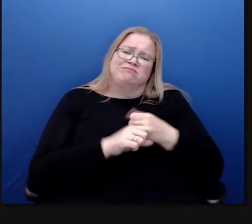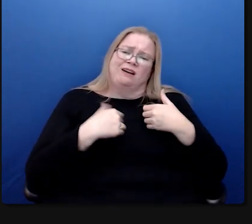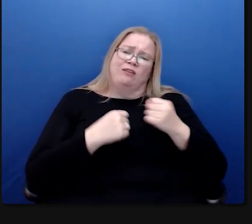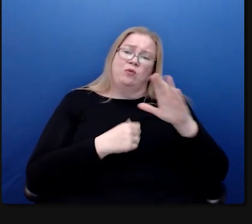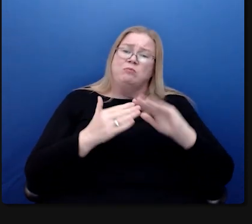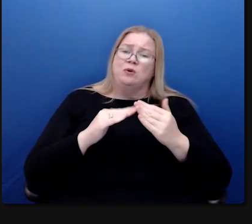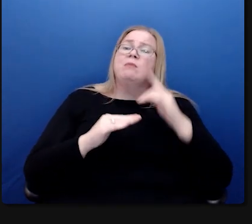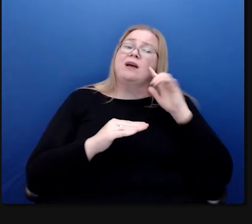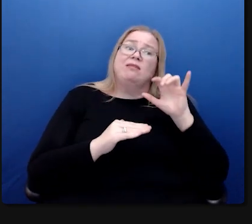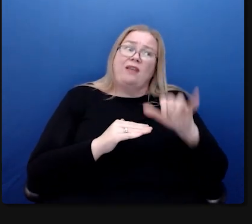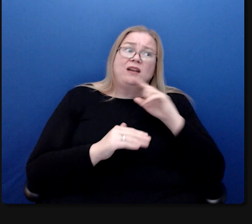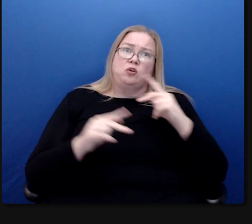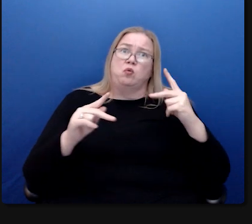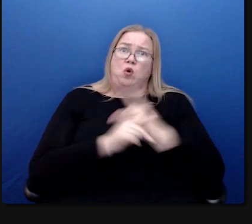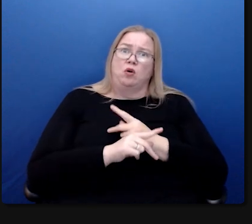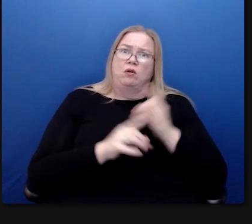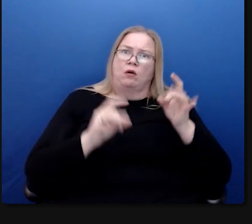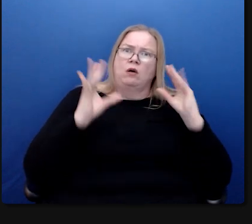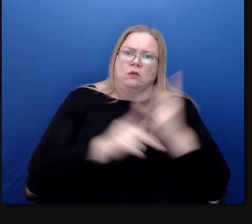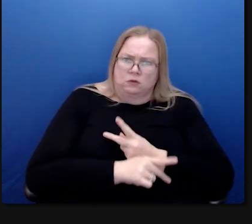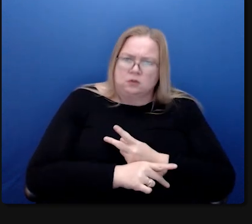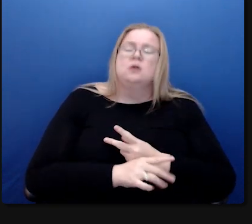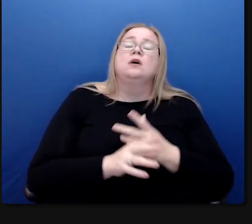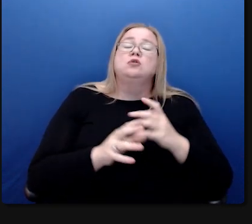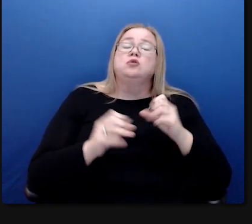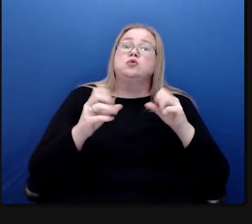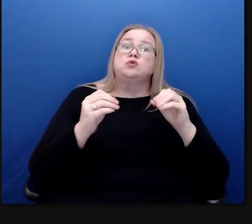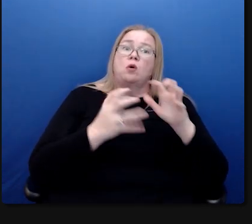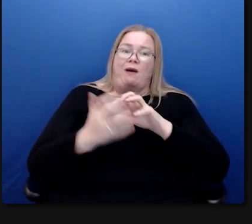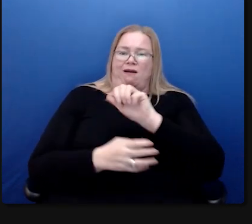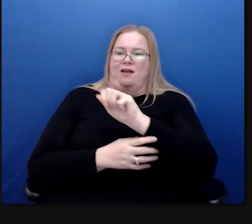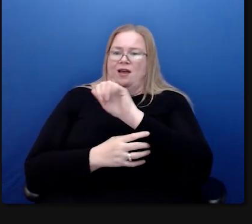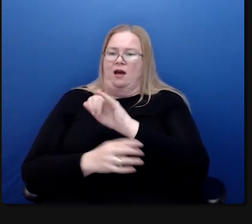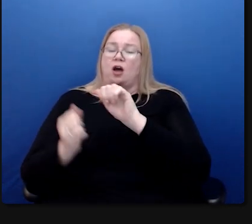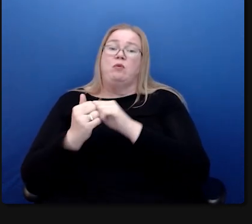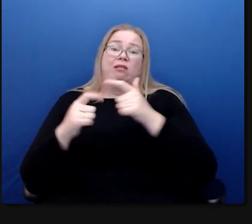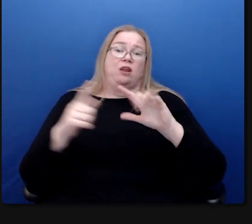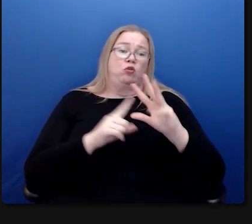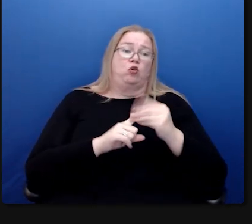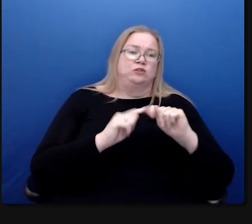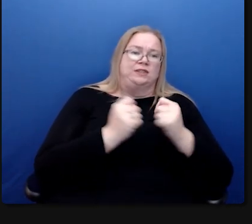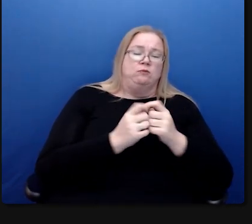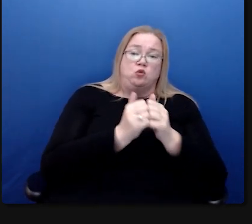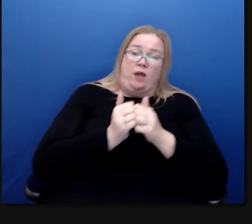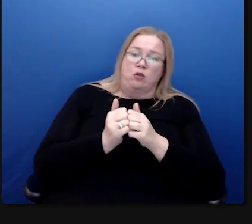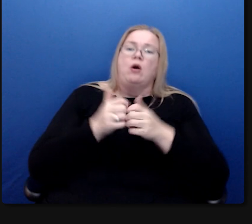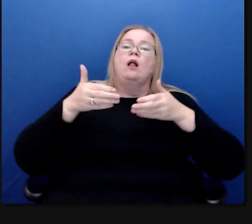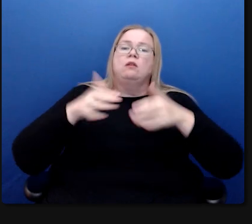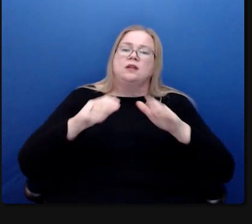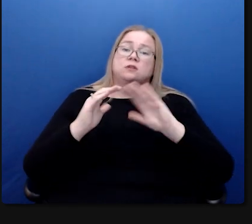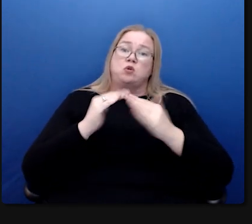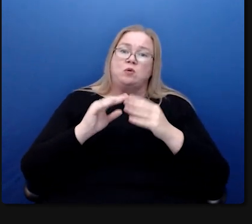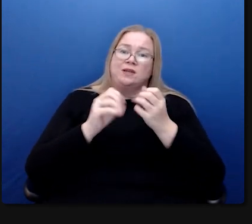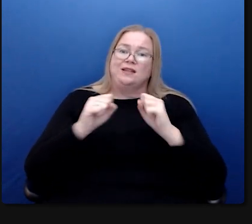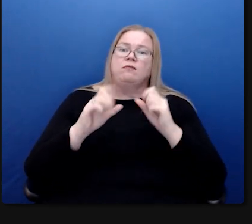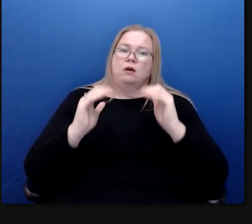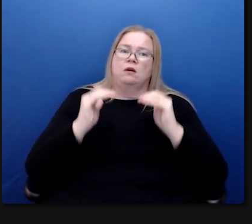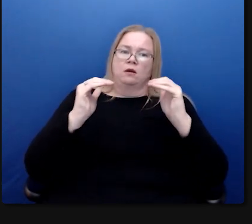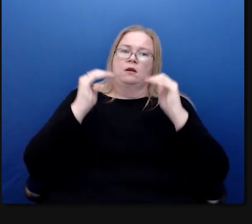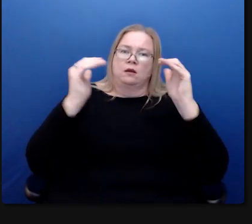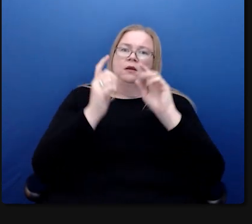control about how the data is stored and processed. For example, within our Community Sift product, we have a privacy level setting